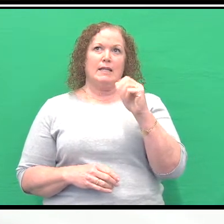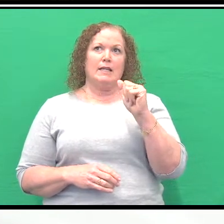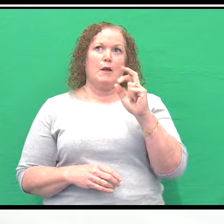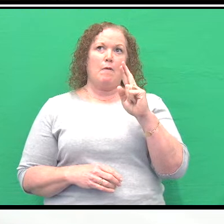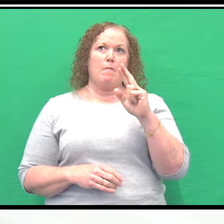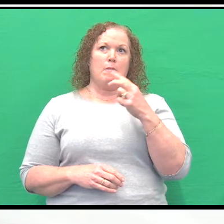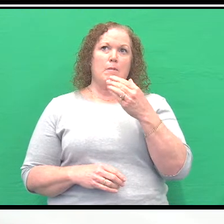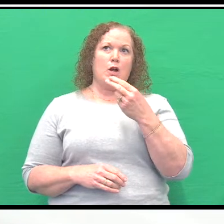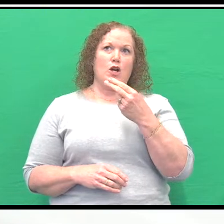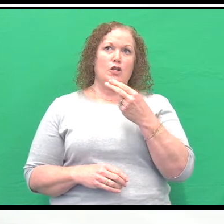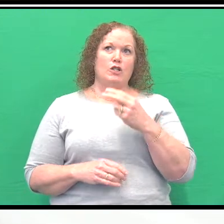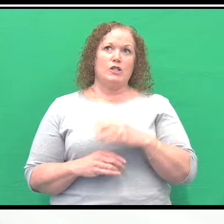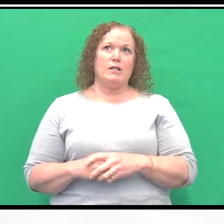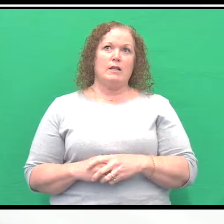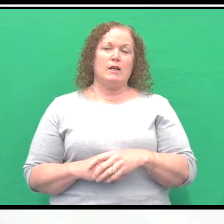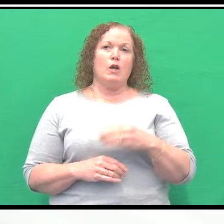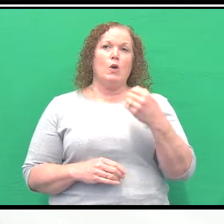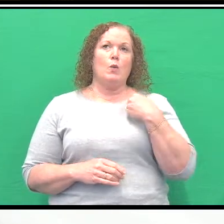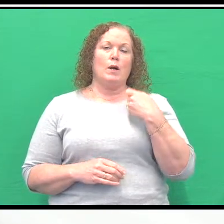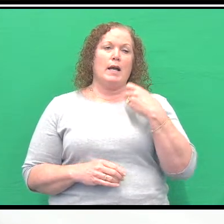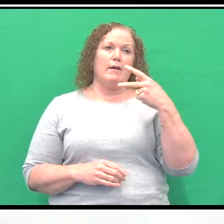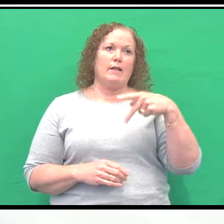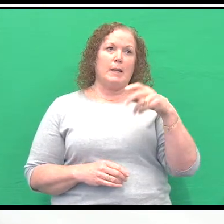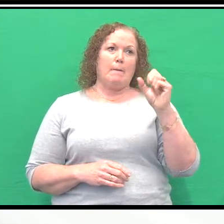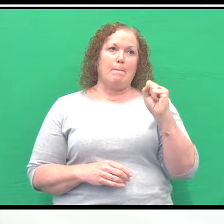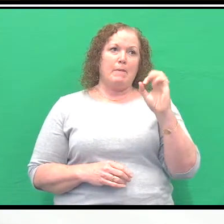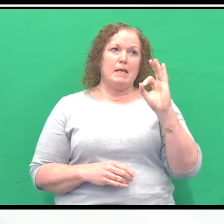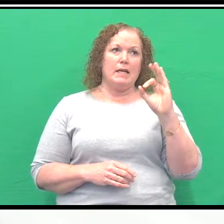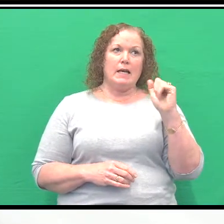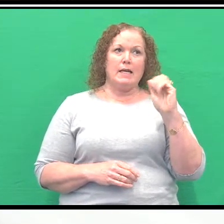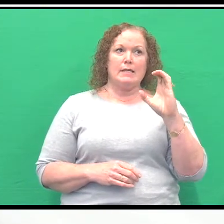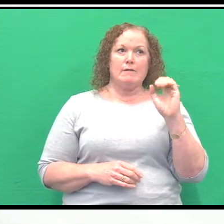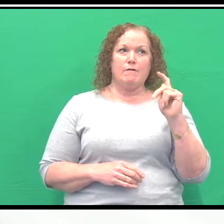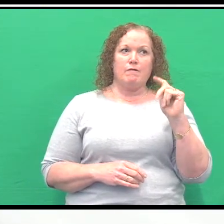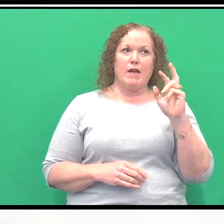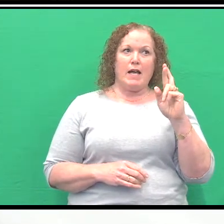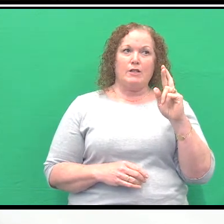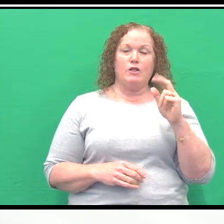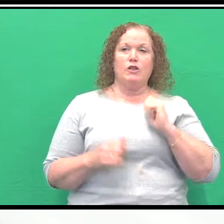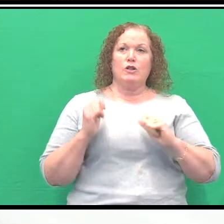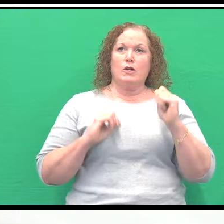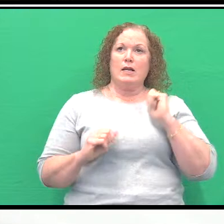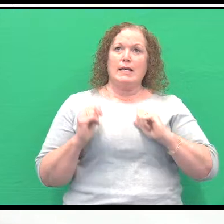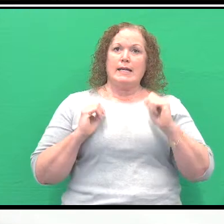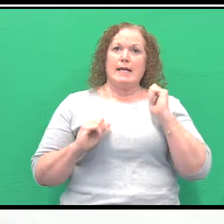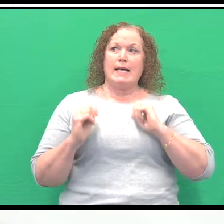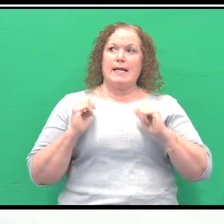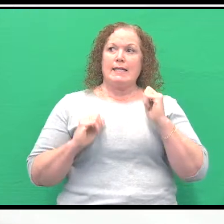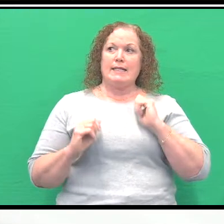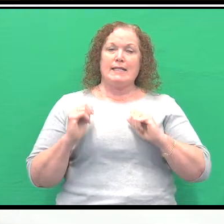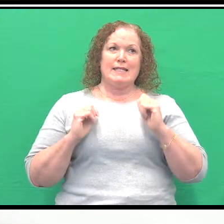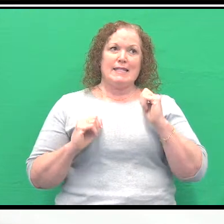And we're hosting a PS Factor, which is a talent show for the students to show off their skills,